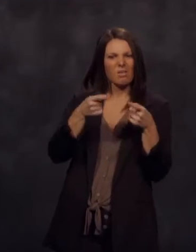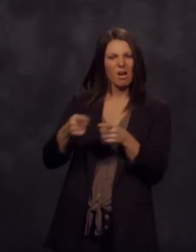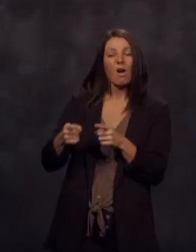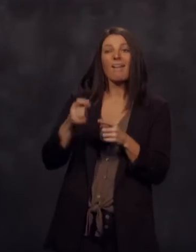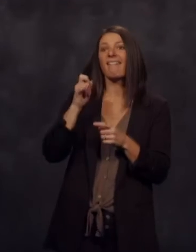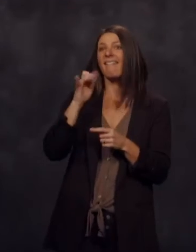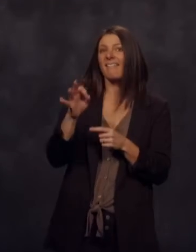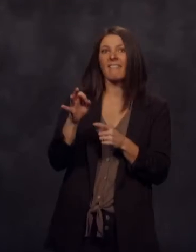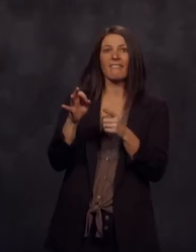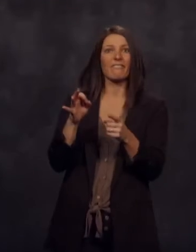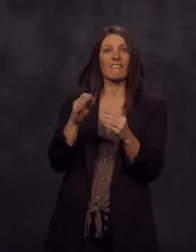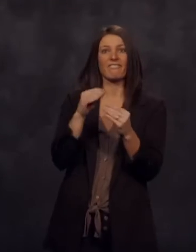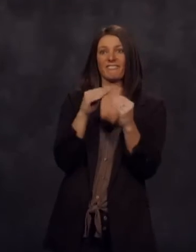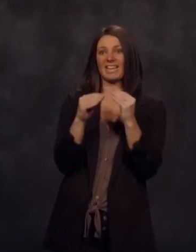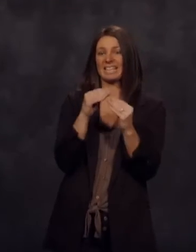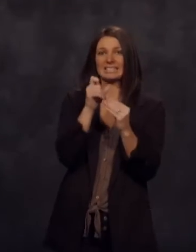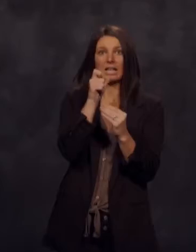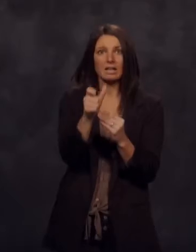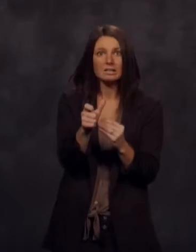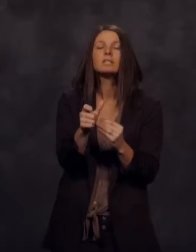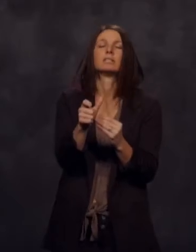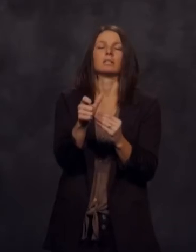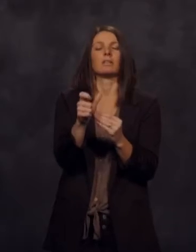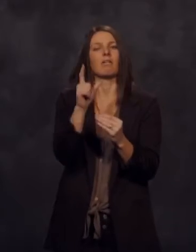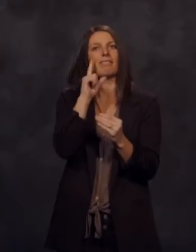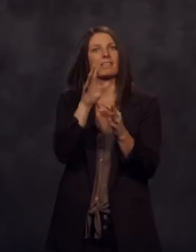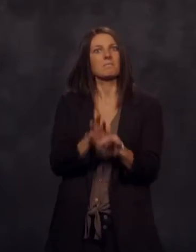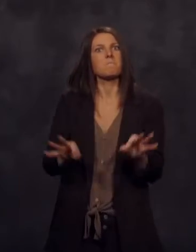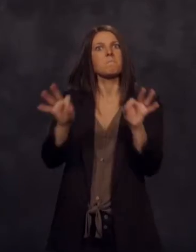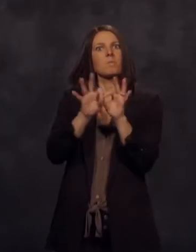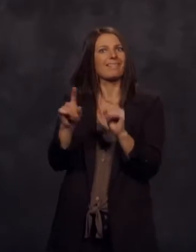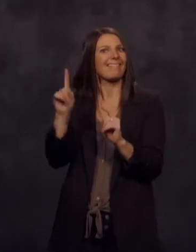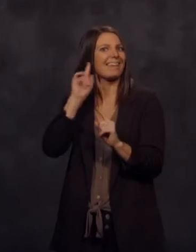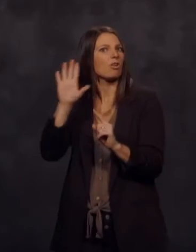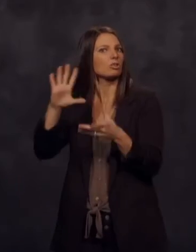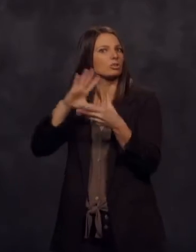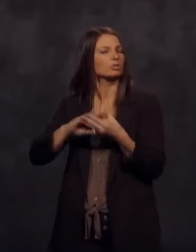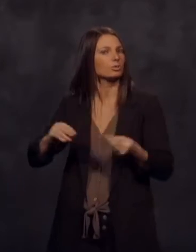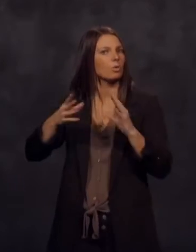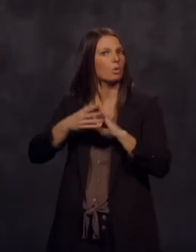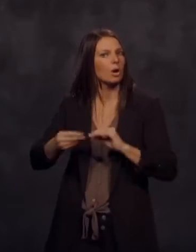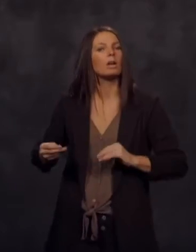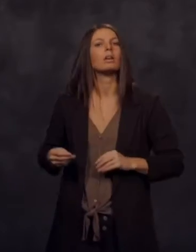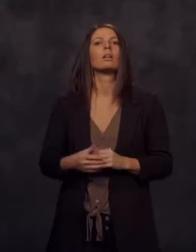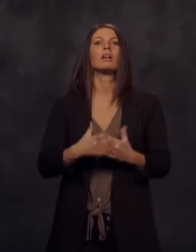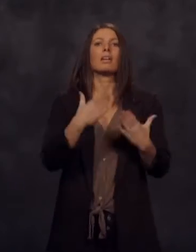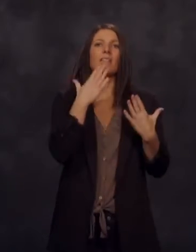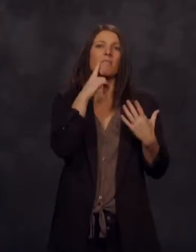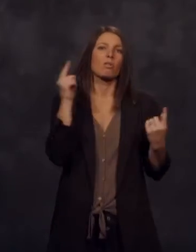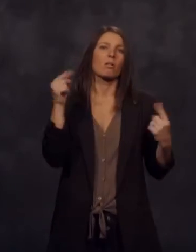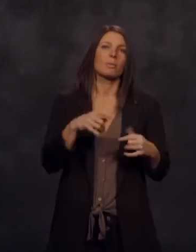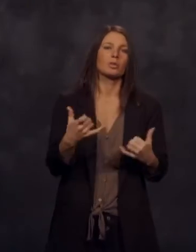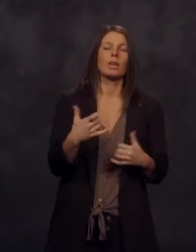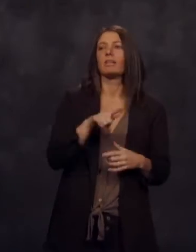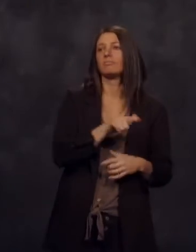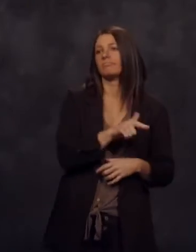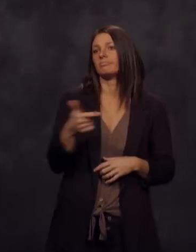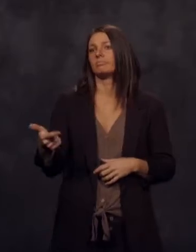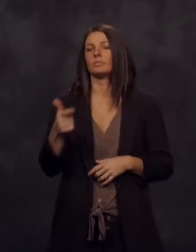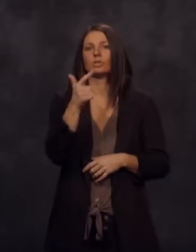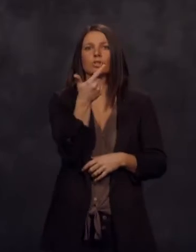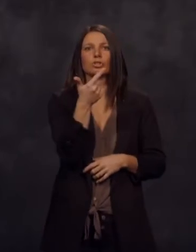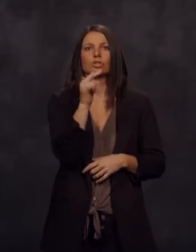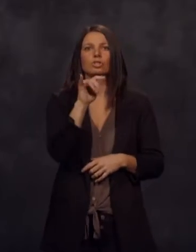this fix wasn't made. So I think it's really important to hear her story. So thank you for being here today. And Gina? Thank